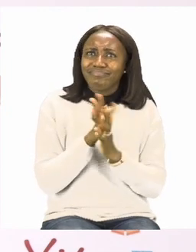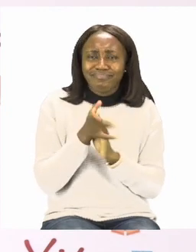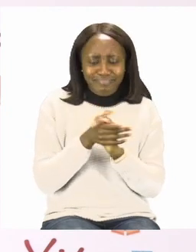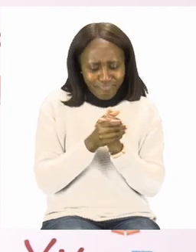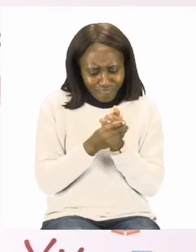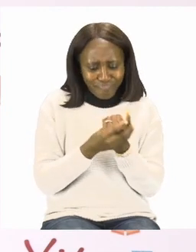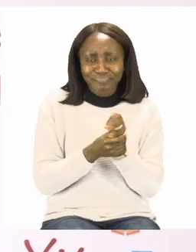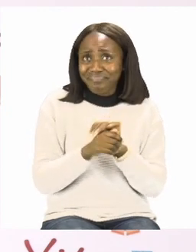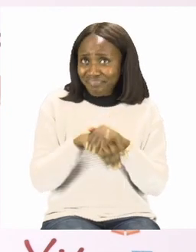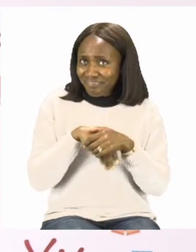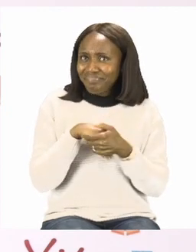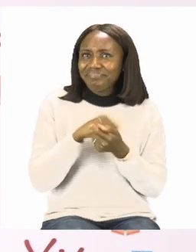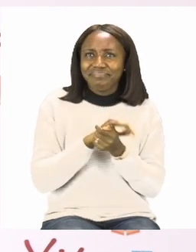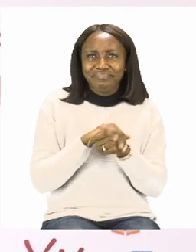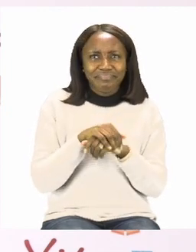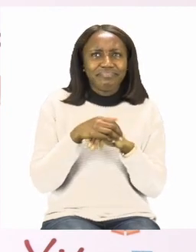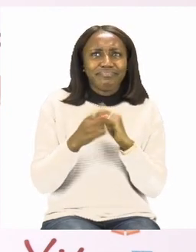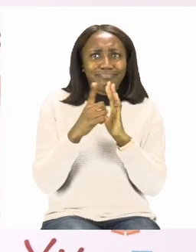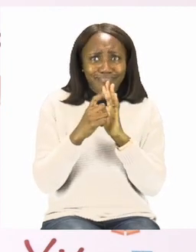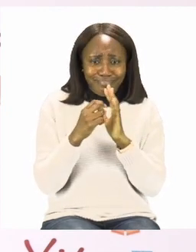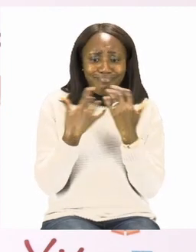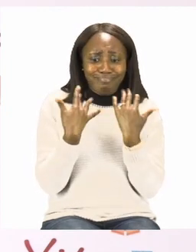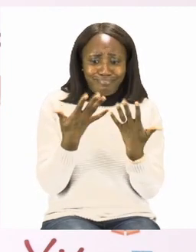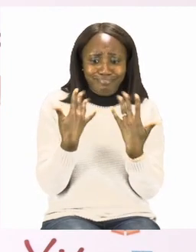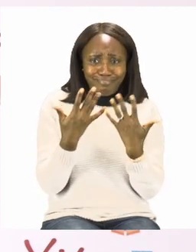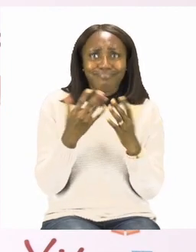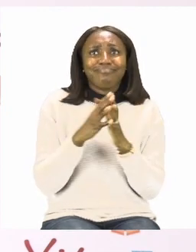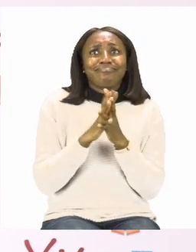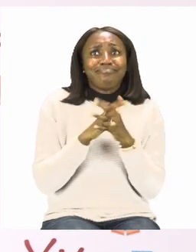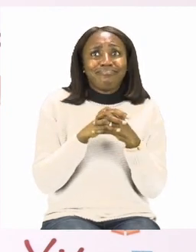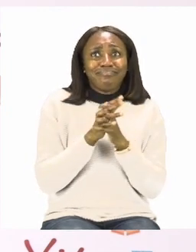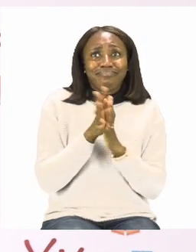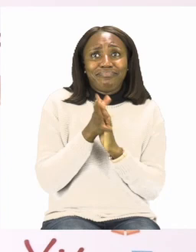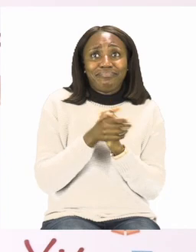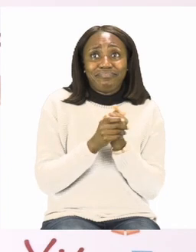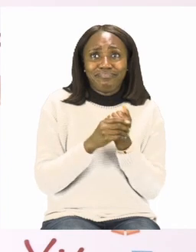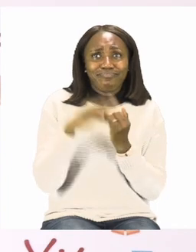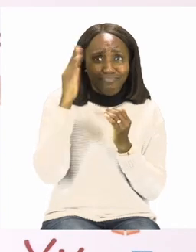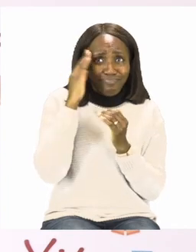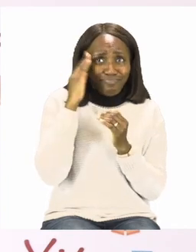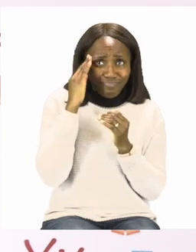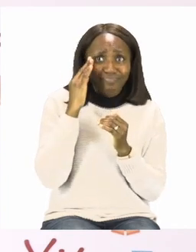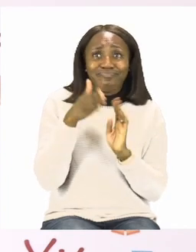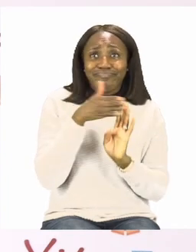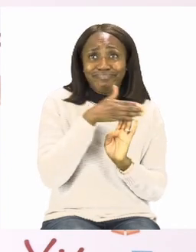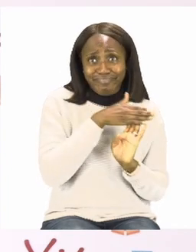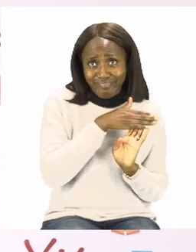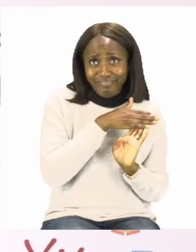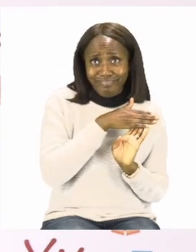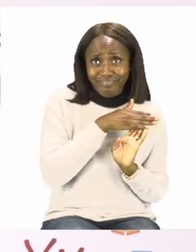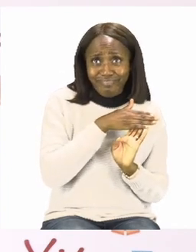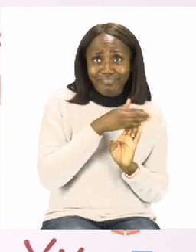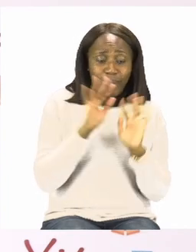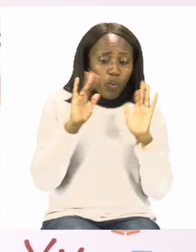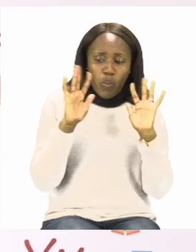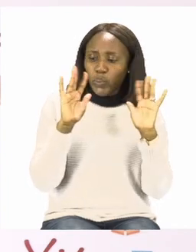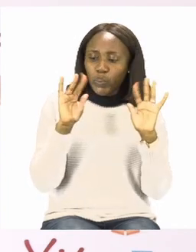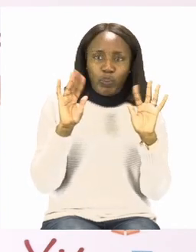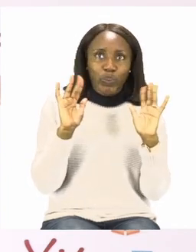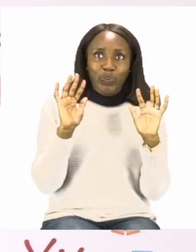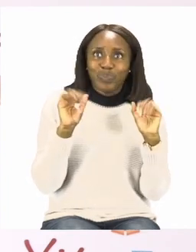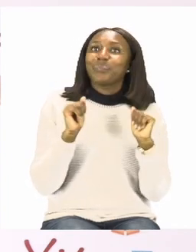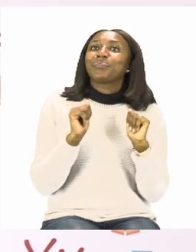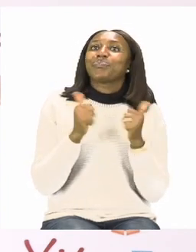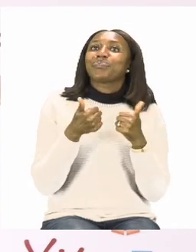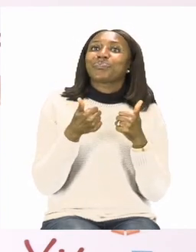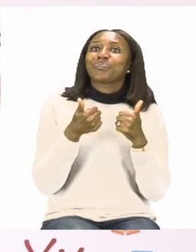you have both hands covered. That way you know that you're keeping safe. Make sure your hands are dry before you touch